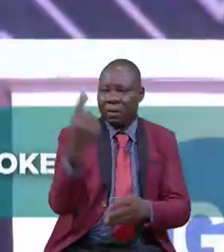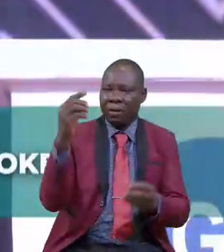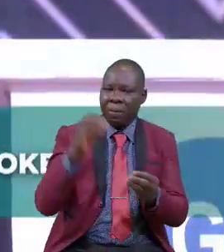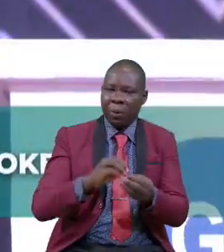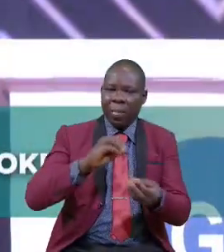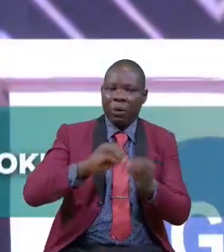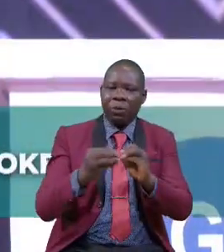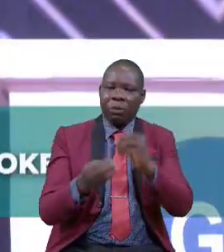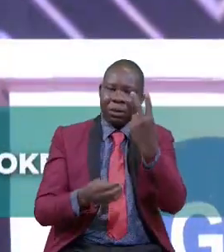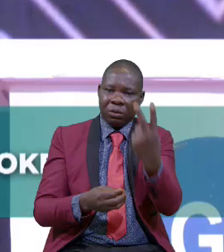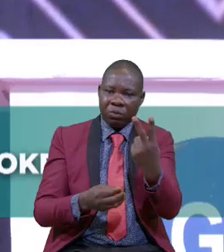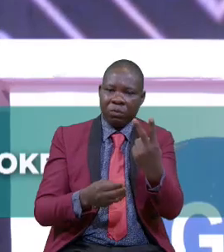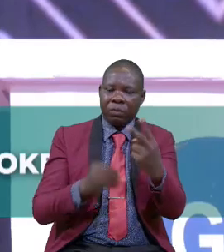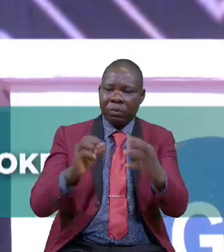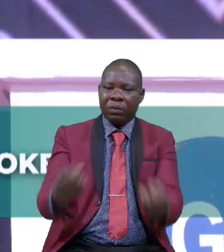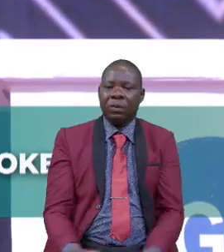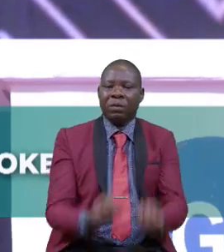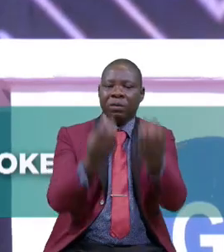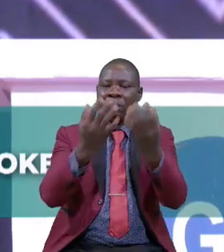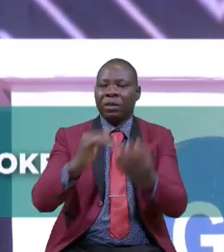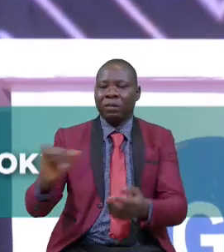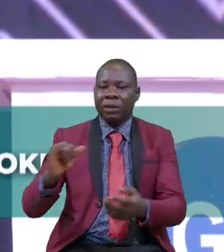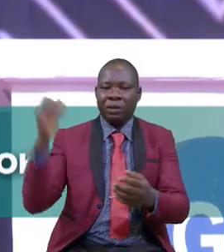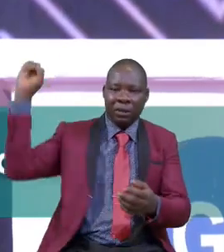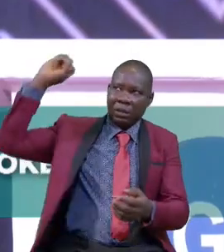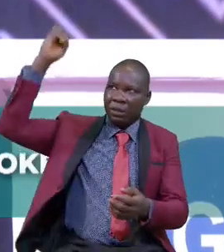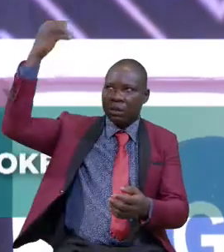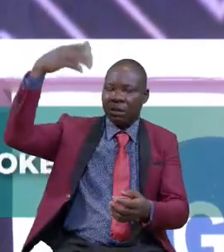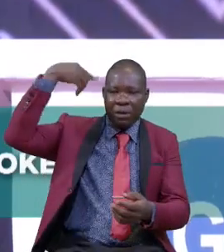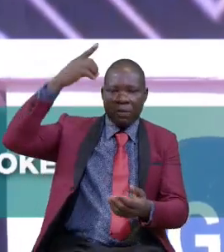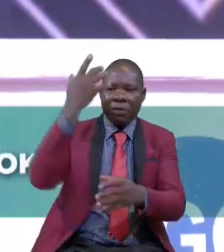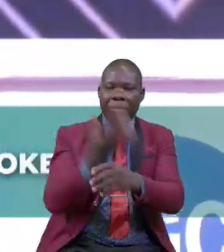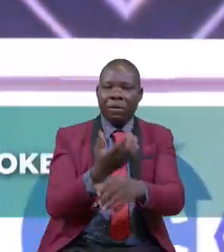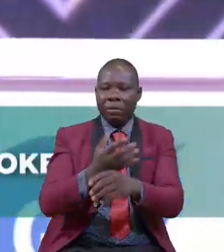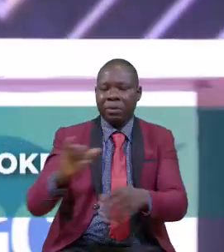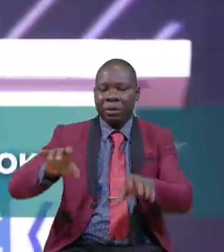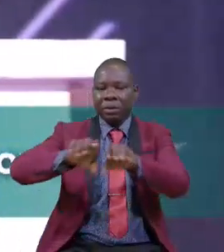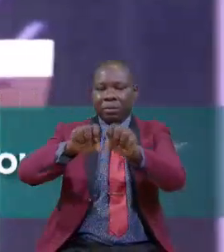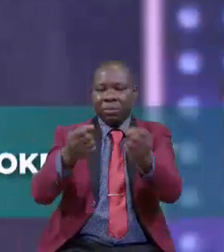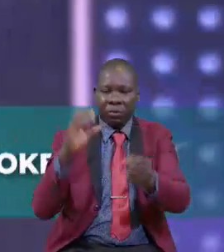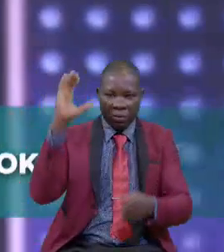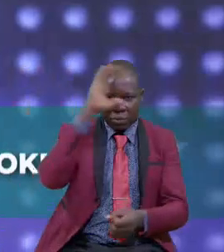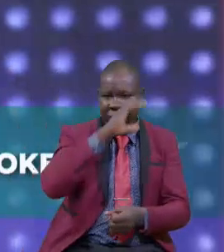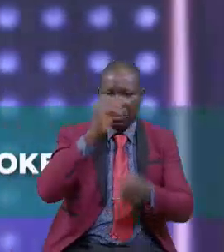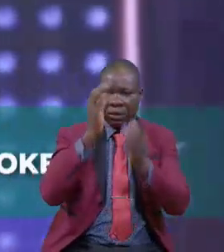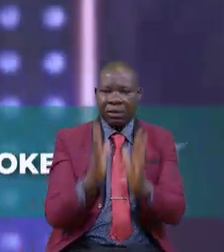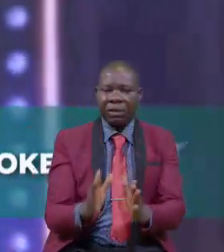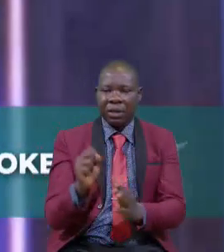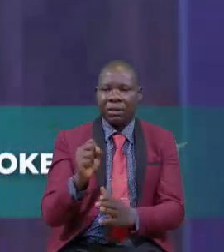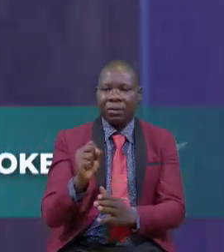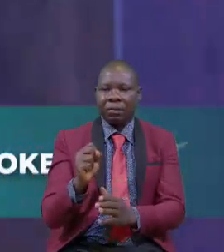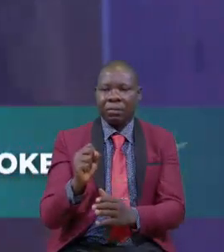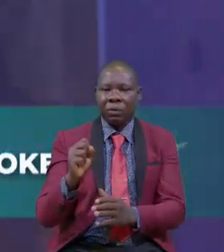grace for pleading broken seekers. Broken